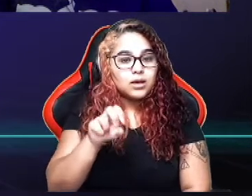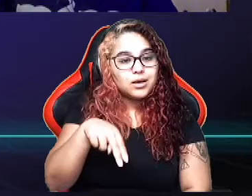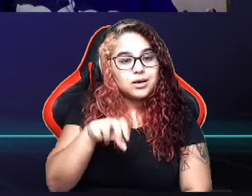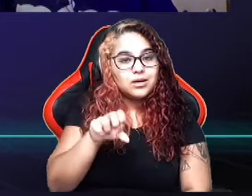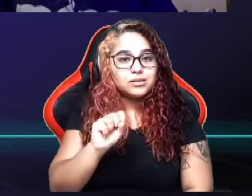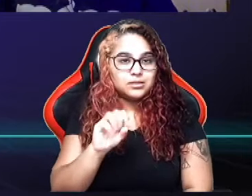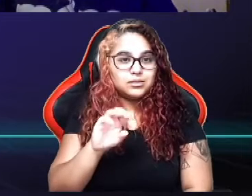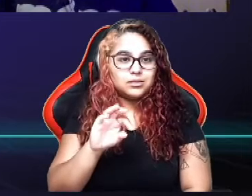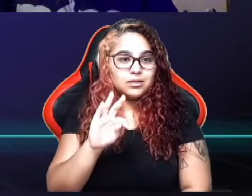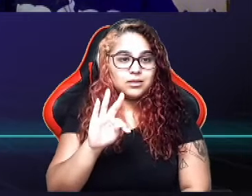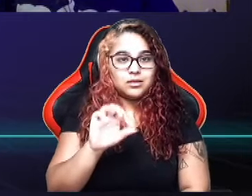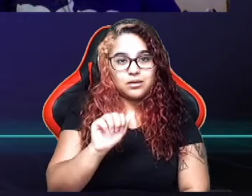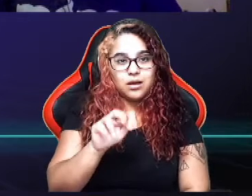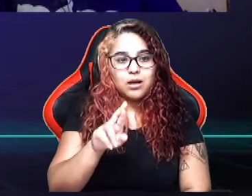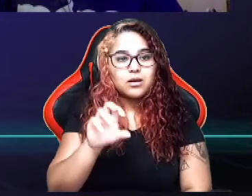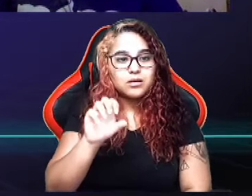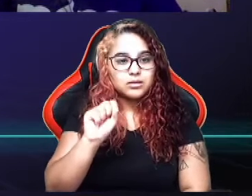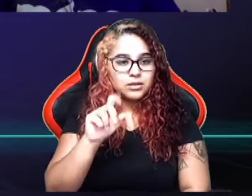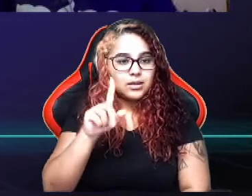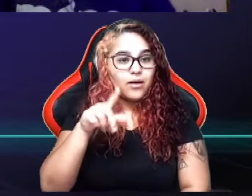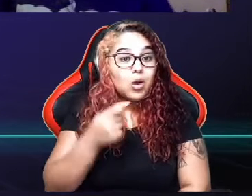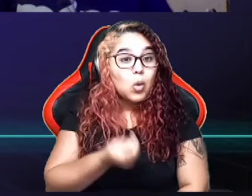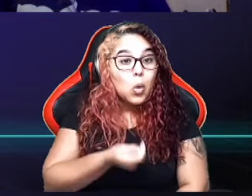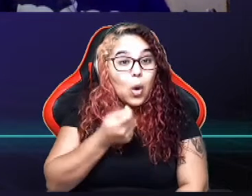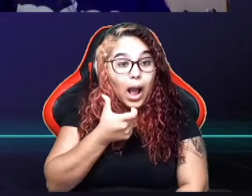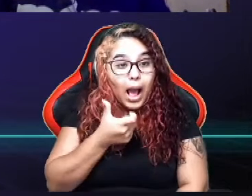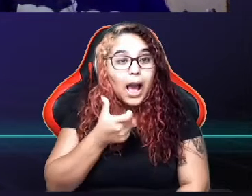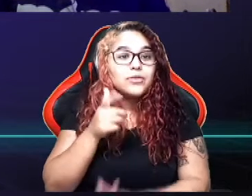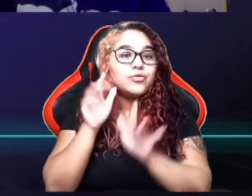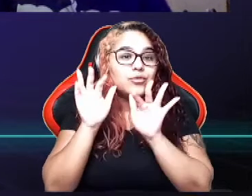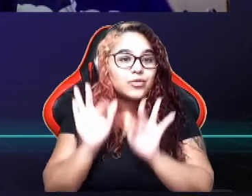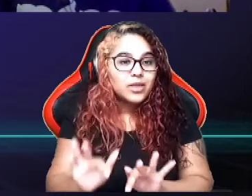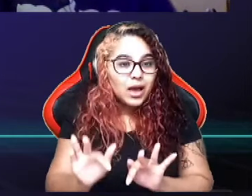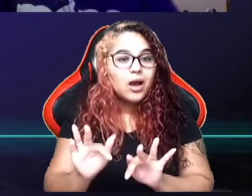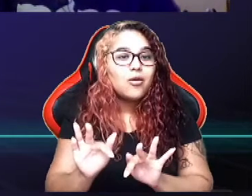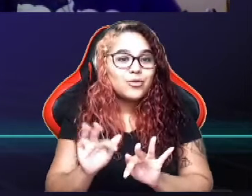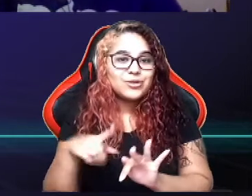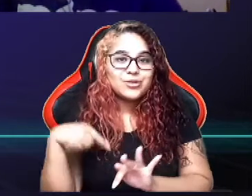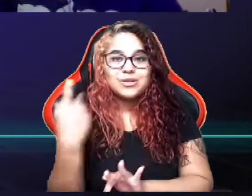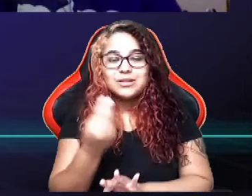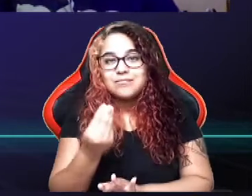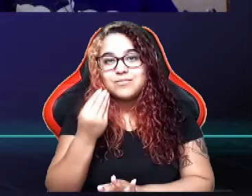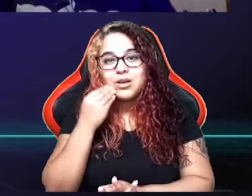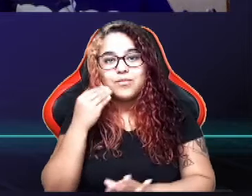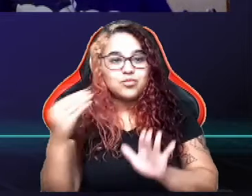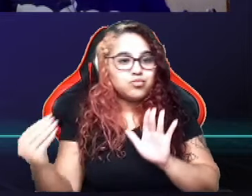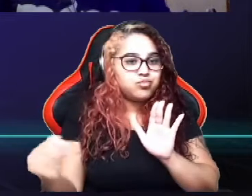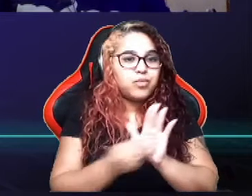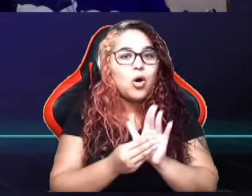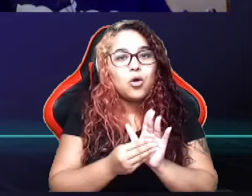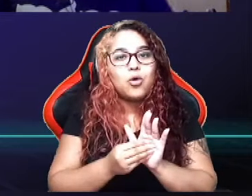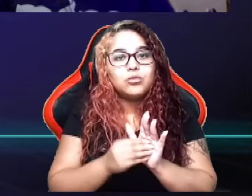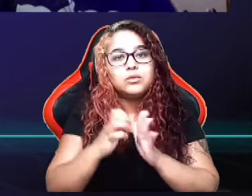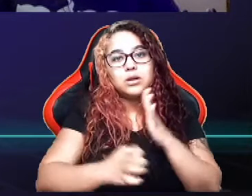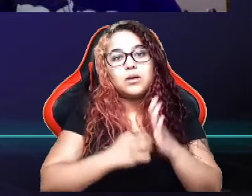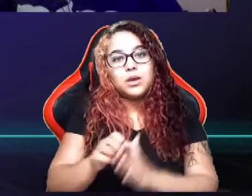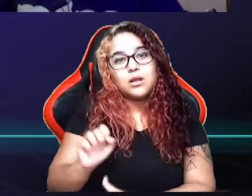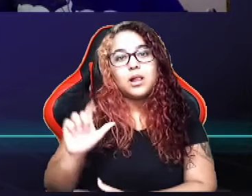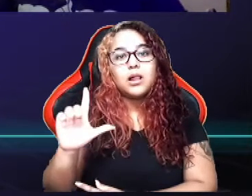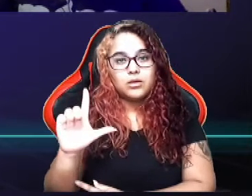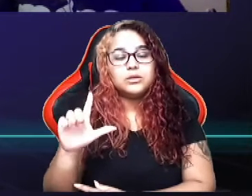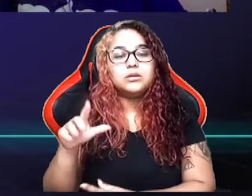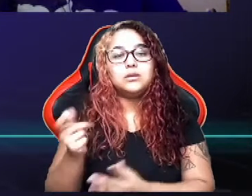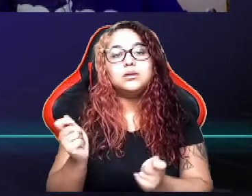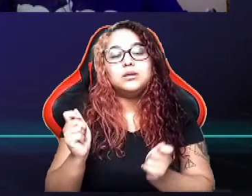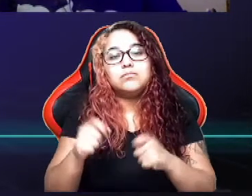game that was at the final phase of development, and when we got there, and we had to plug it into the Loud mindset